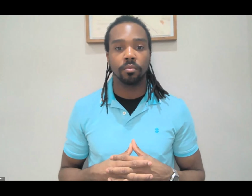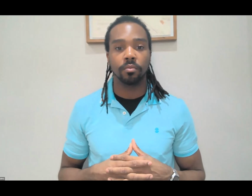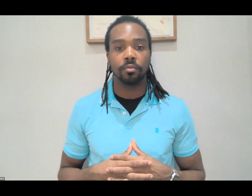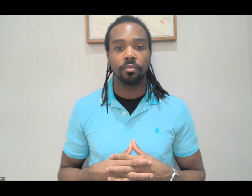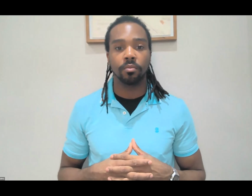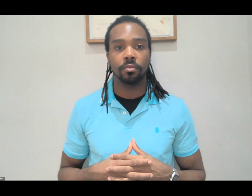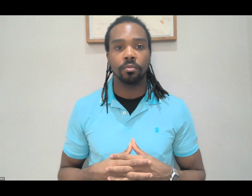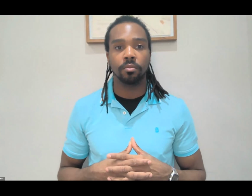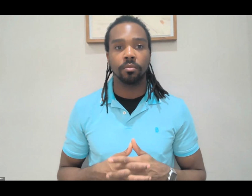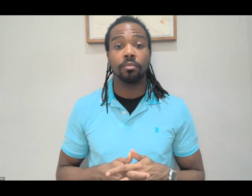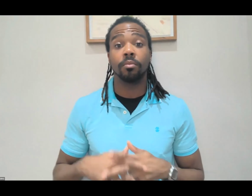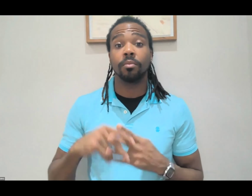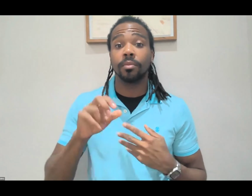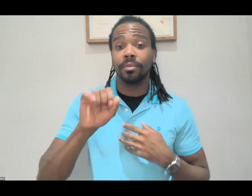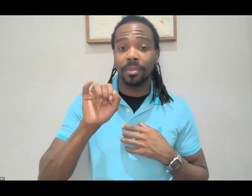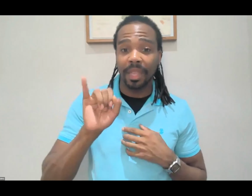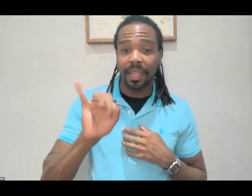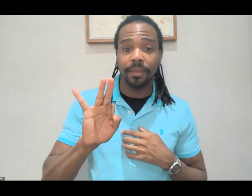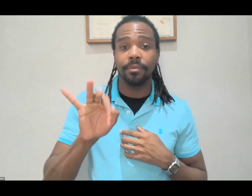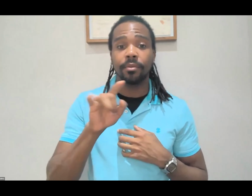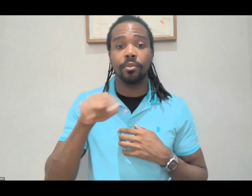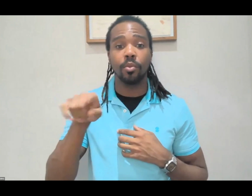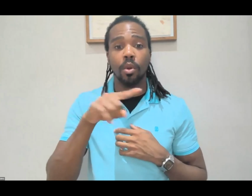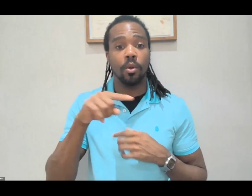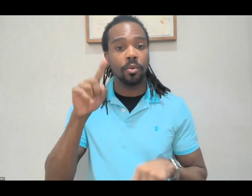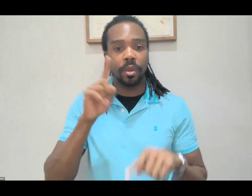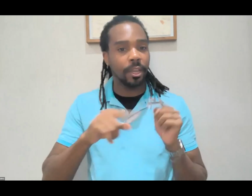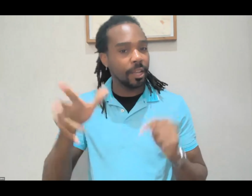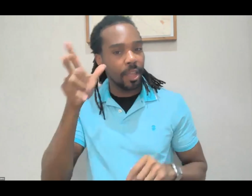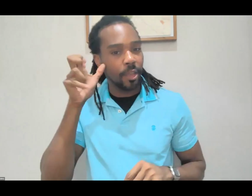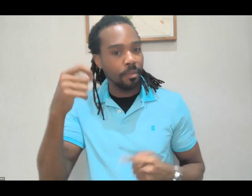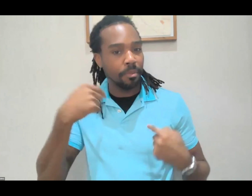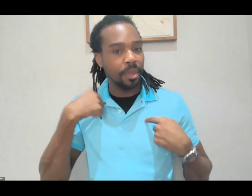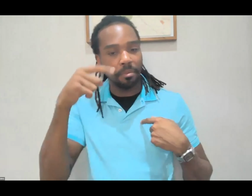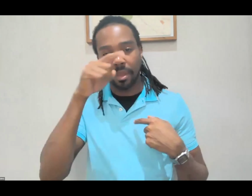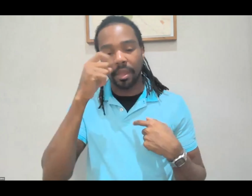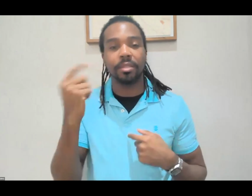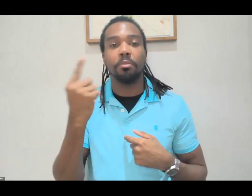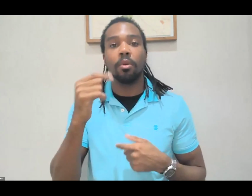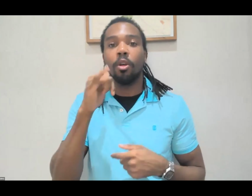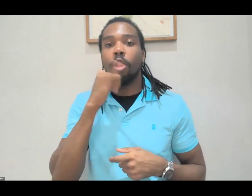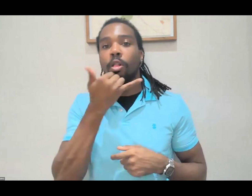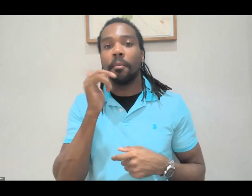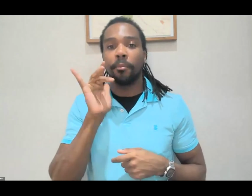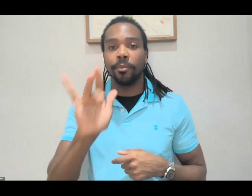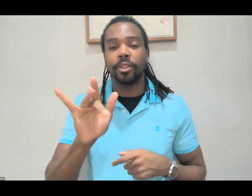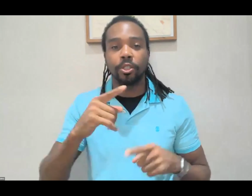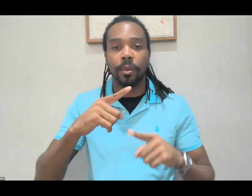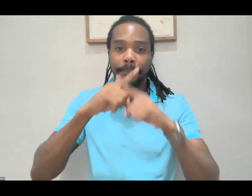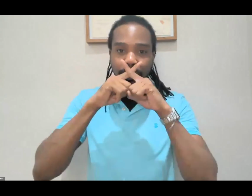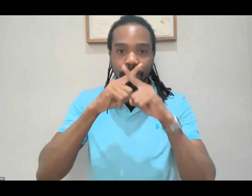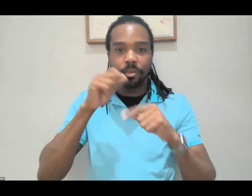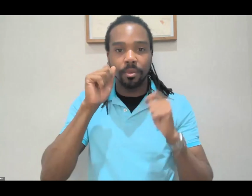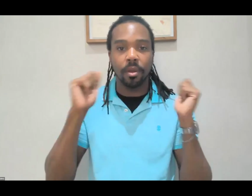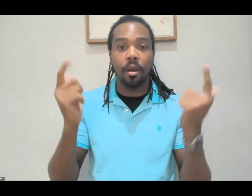if people could remember, please, you couldn't hear me because someone hit mute all that's the challenge. On